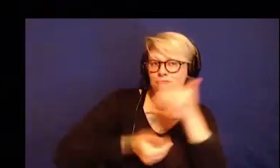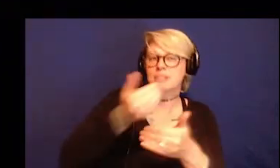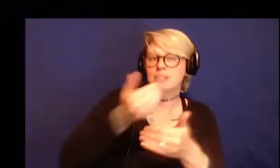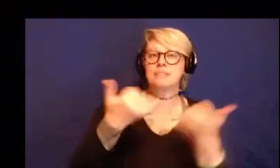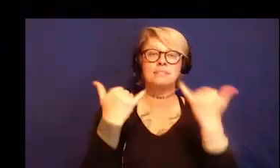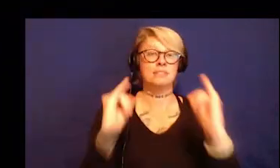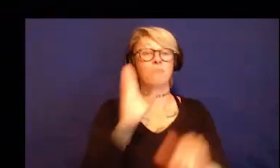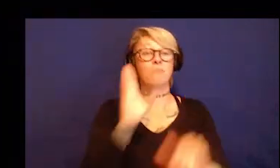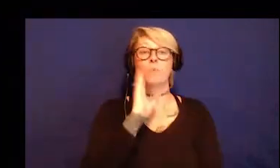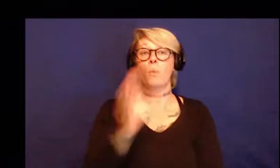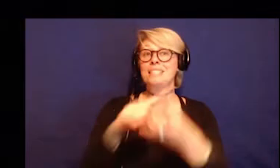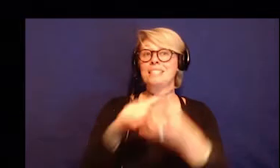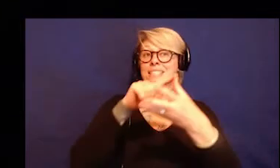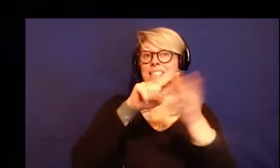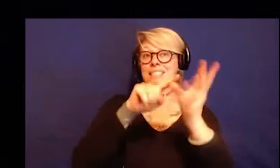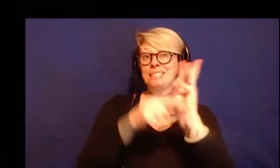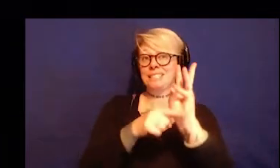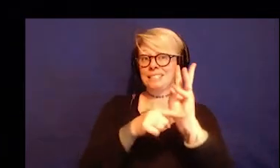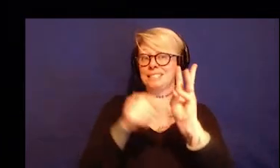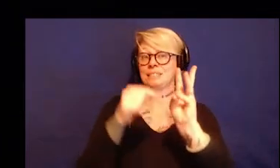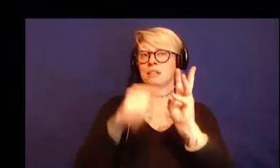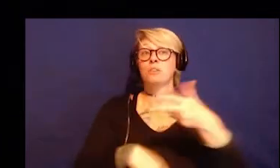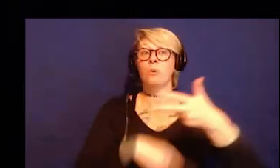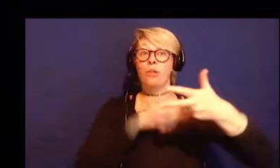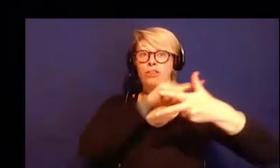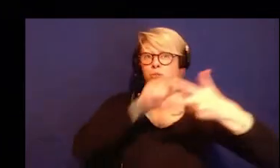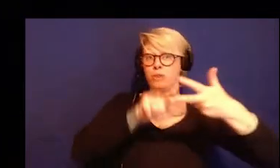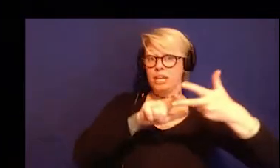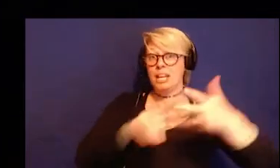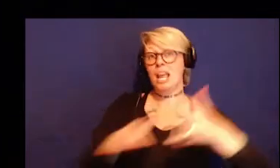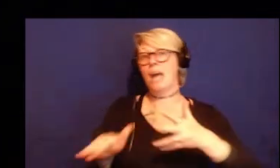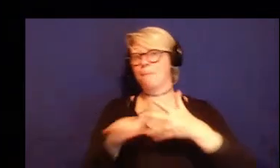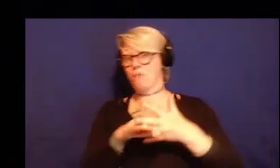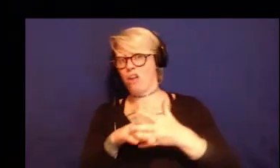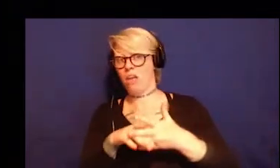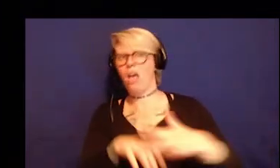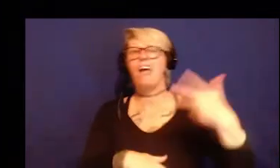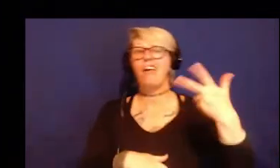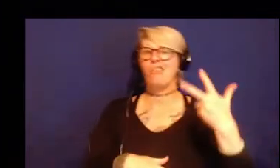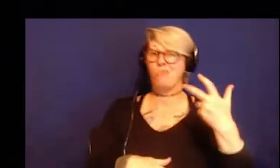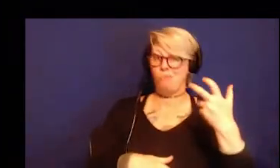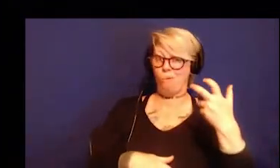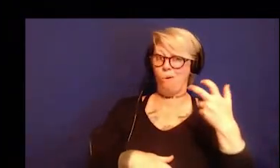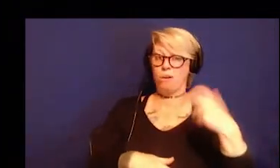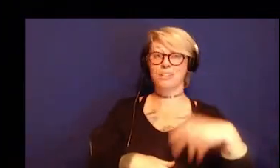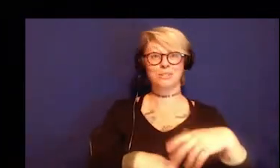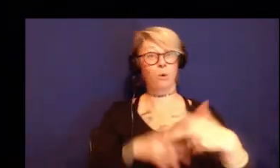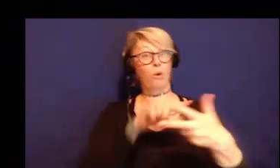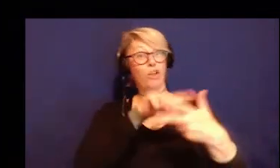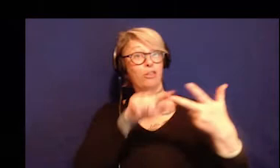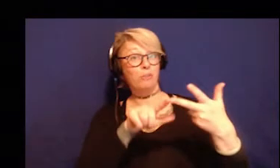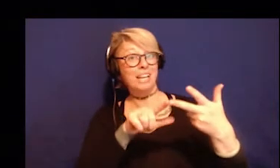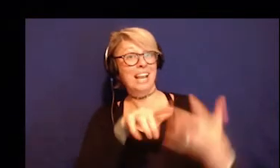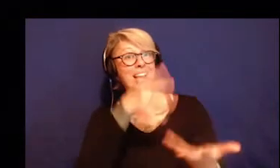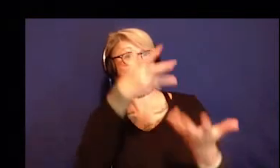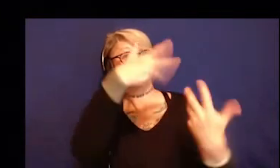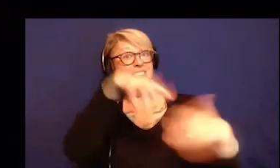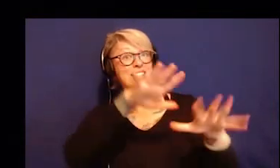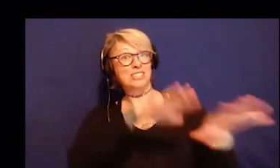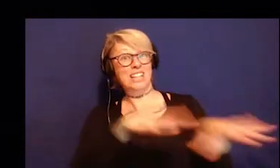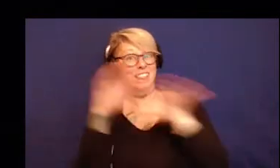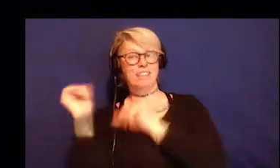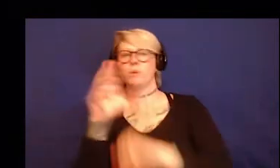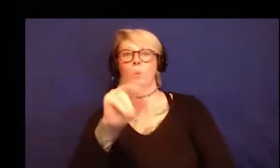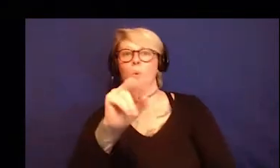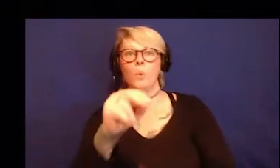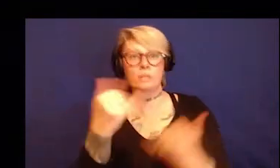and then do another 3. So if you're at home, don't click off after the 3rd because there's going to be 3 more.